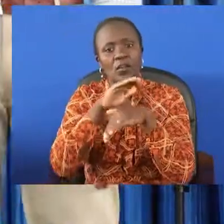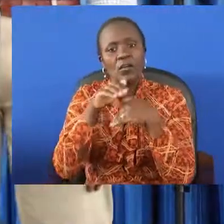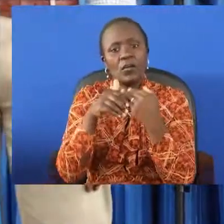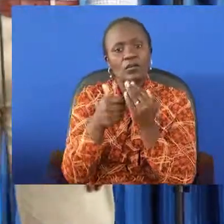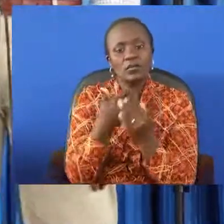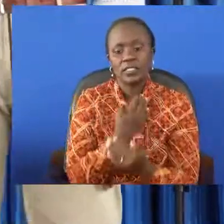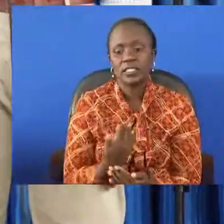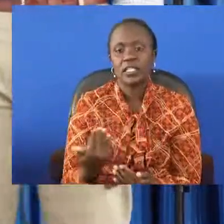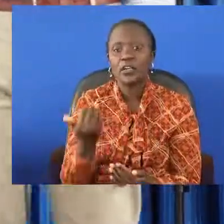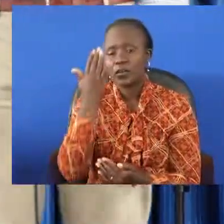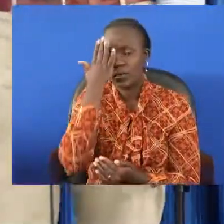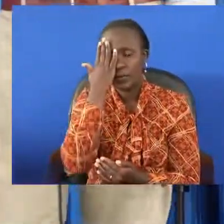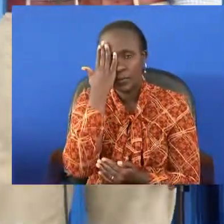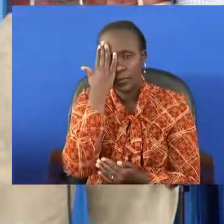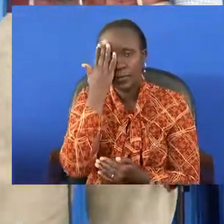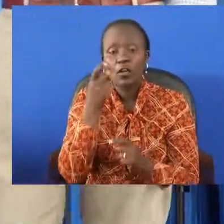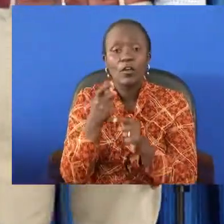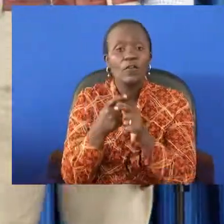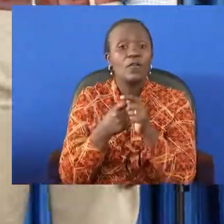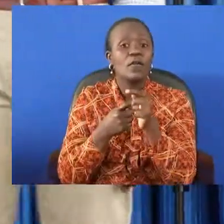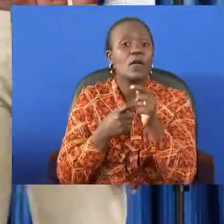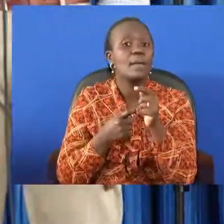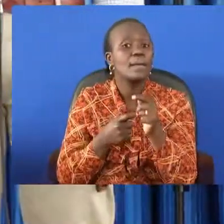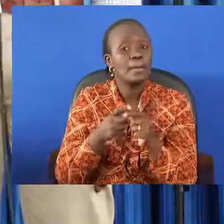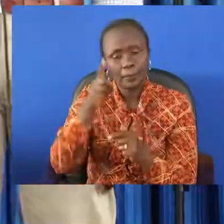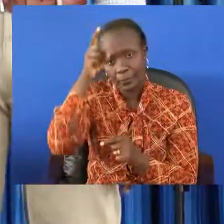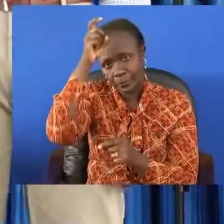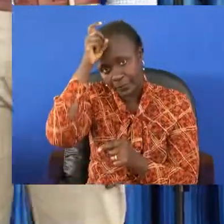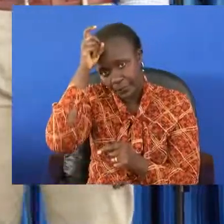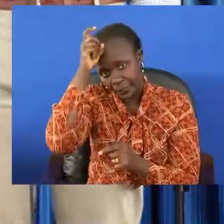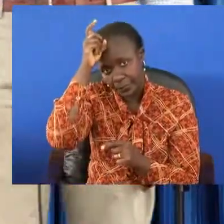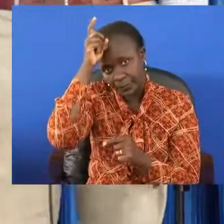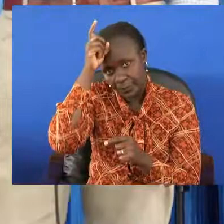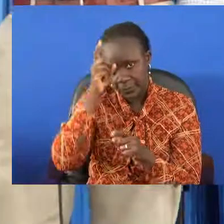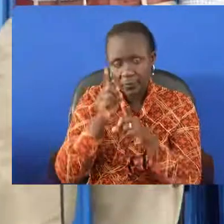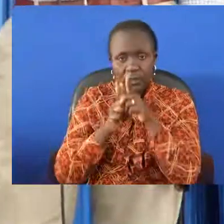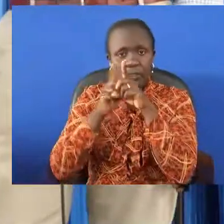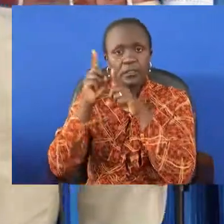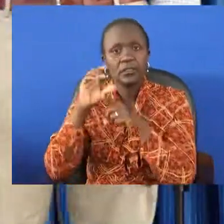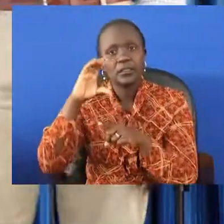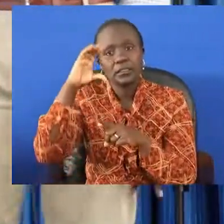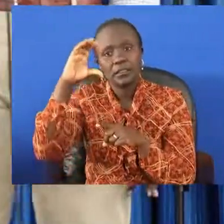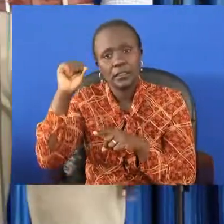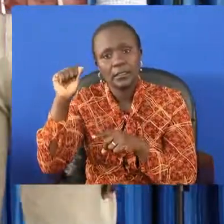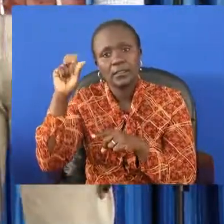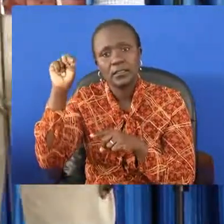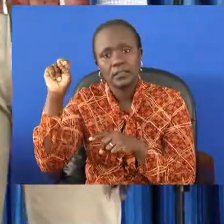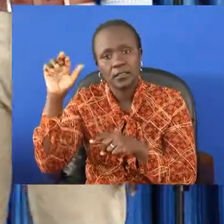Siri, kuele.